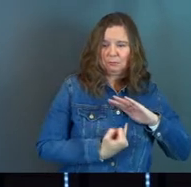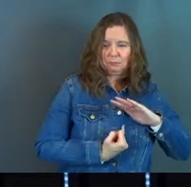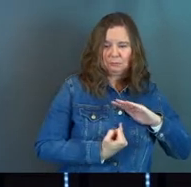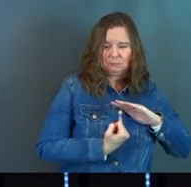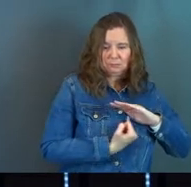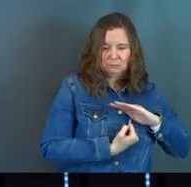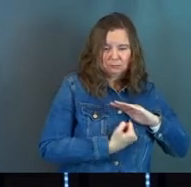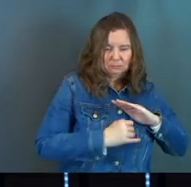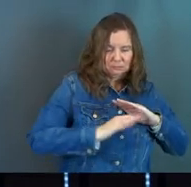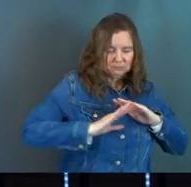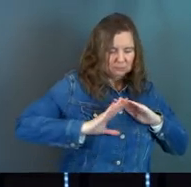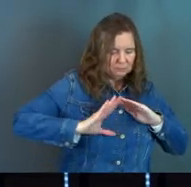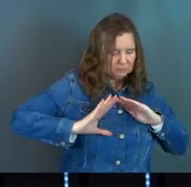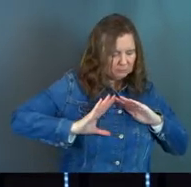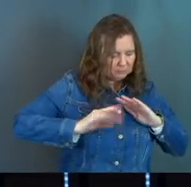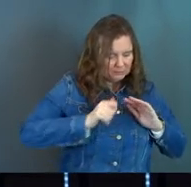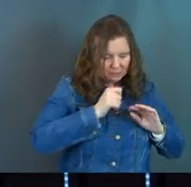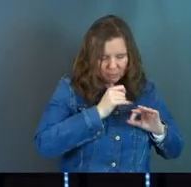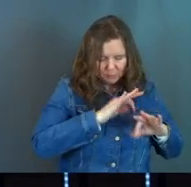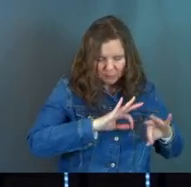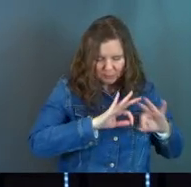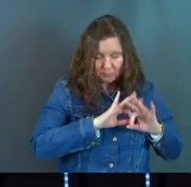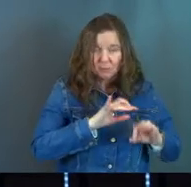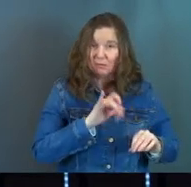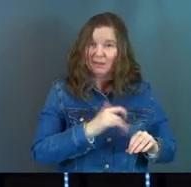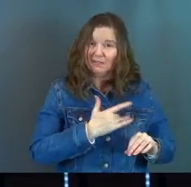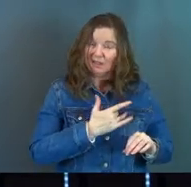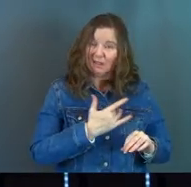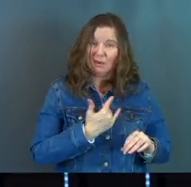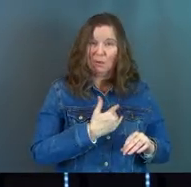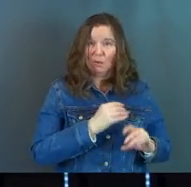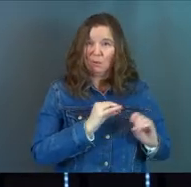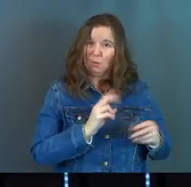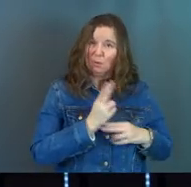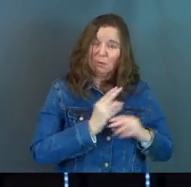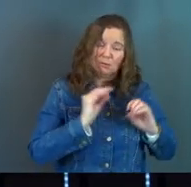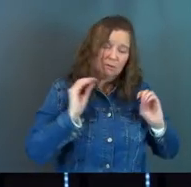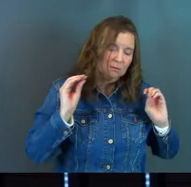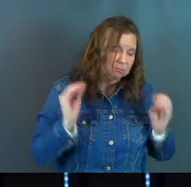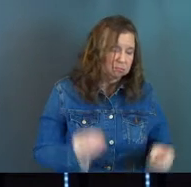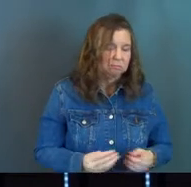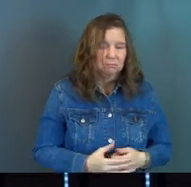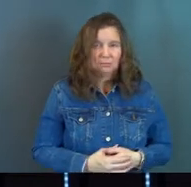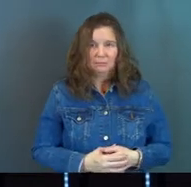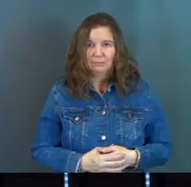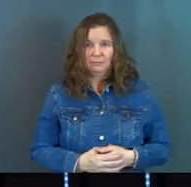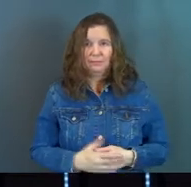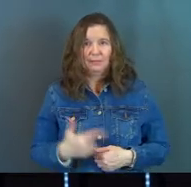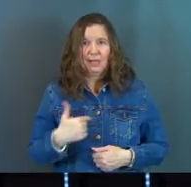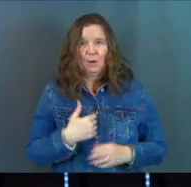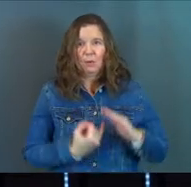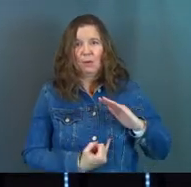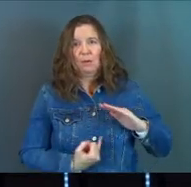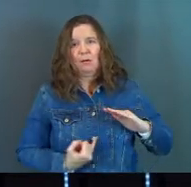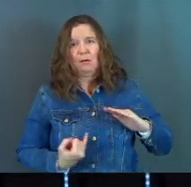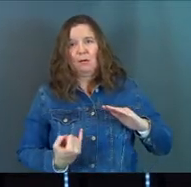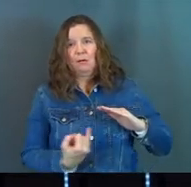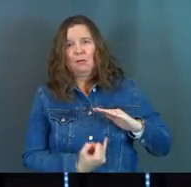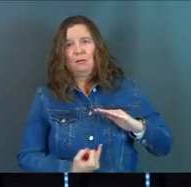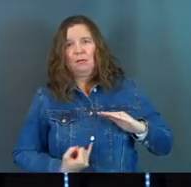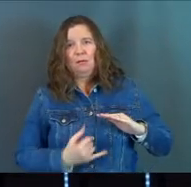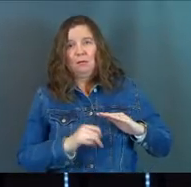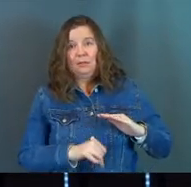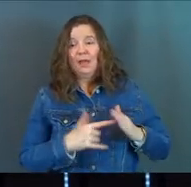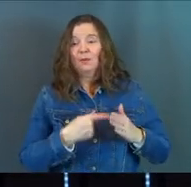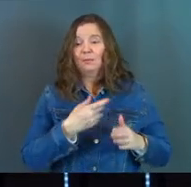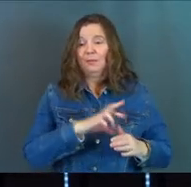somewhere feeling so unworthy, feeling like we're of no use to anybody, and we just isolate?